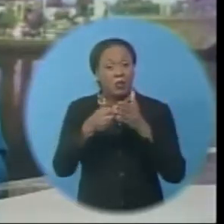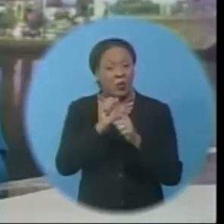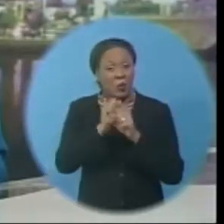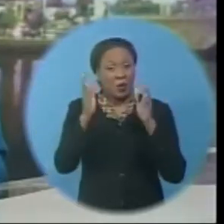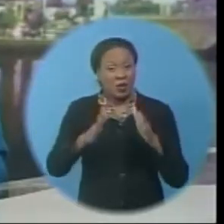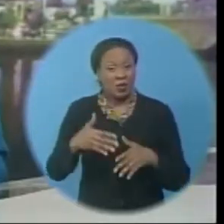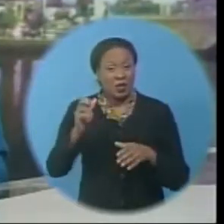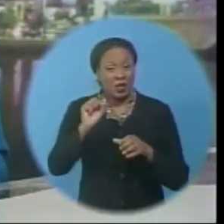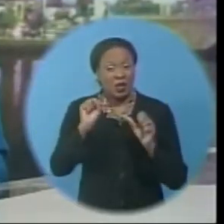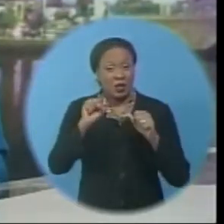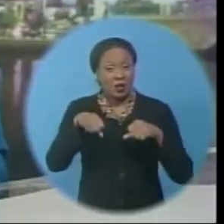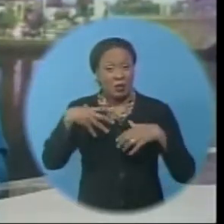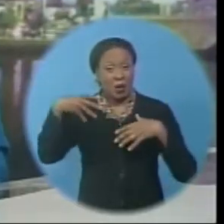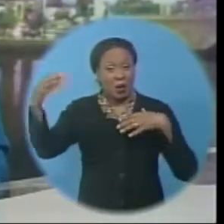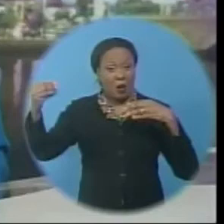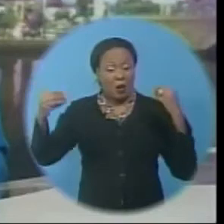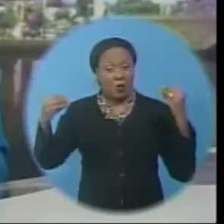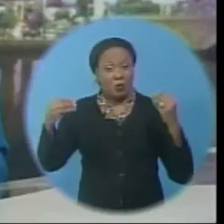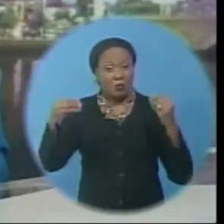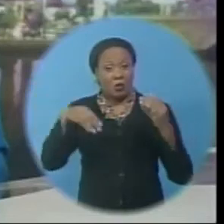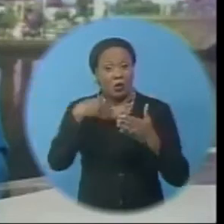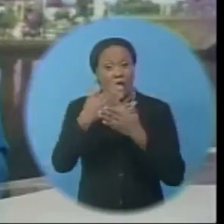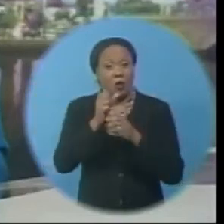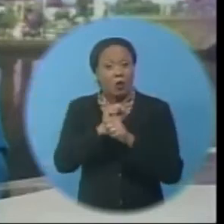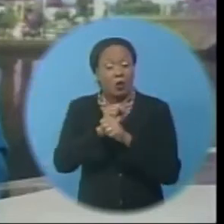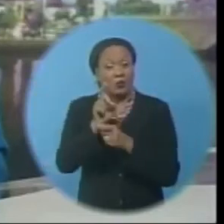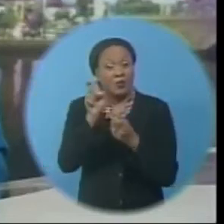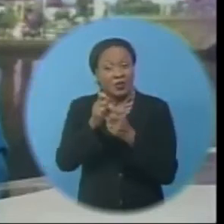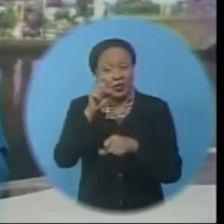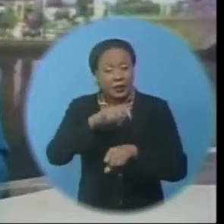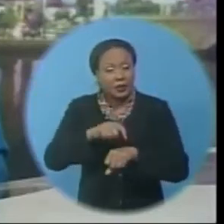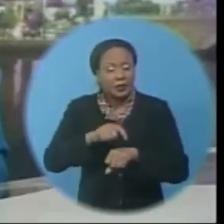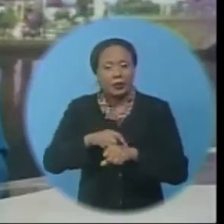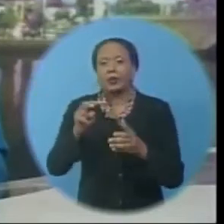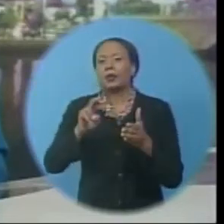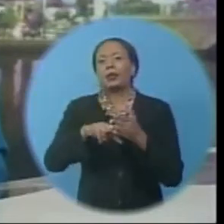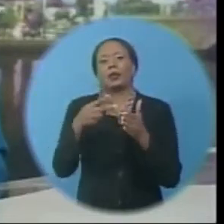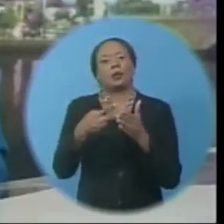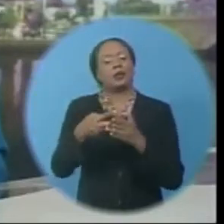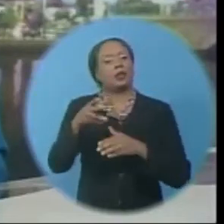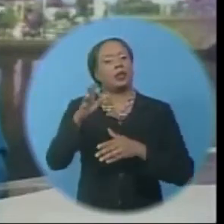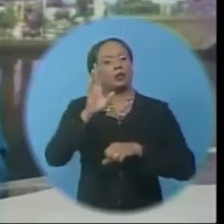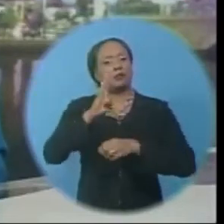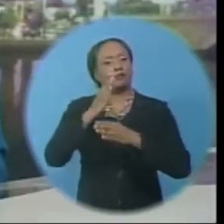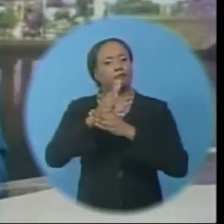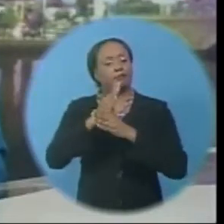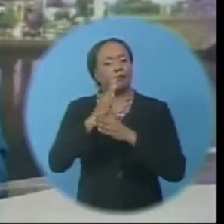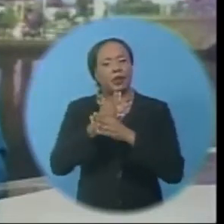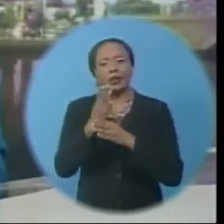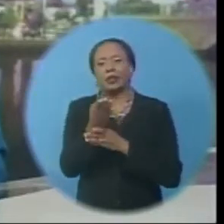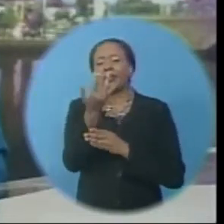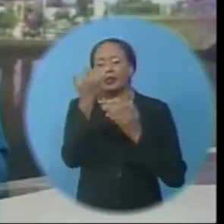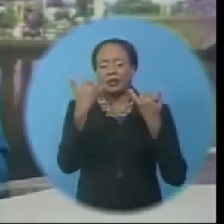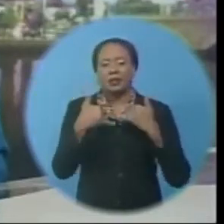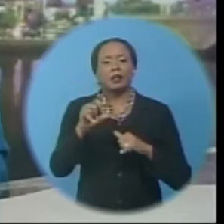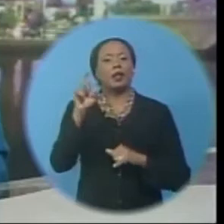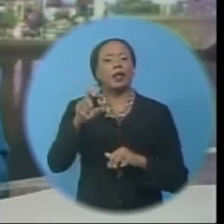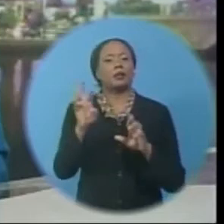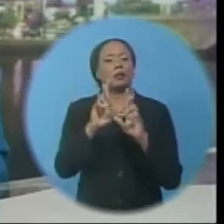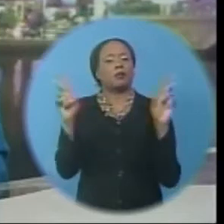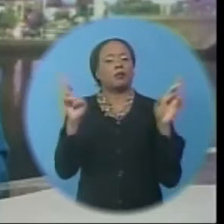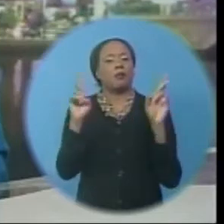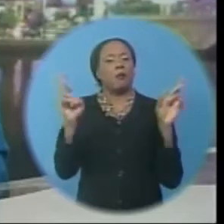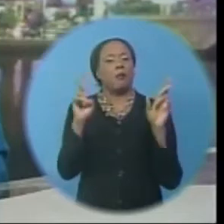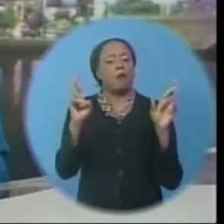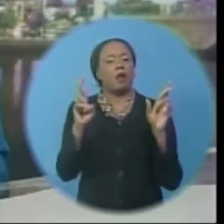by a specified resumption time, it would not take into consideration the fact that buses assigned to different routes